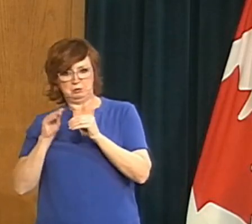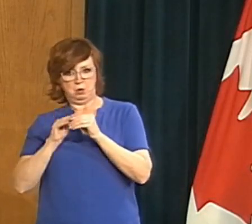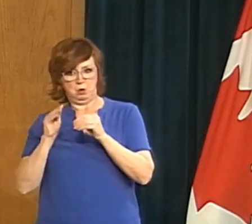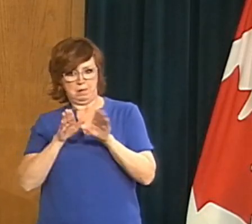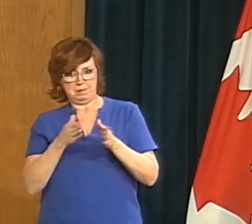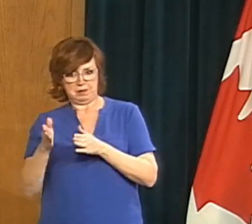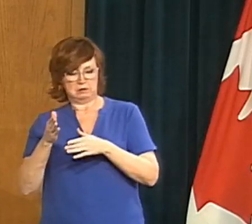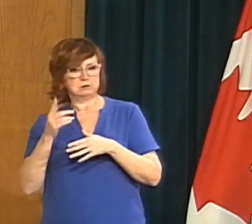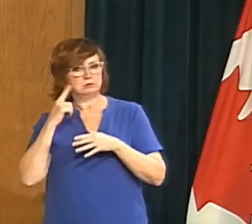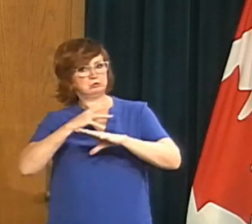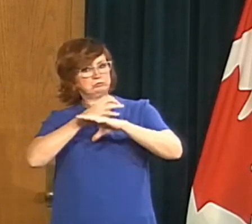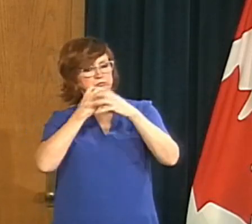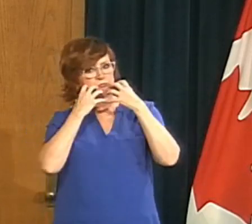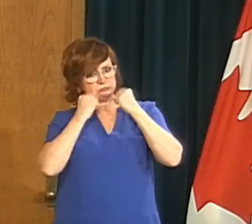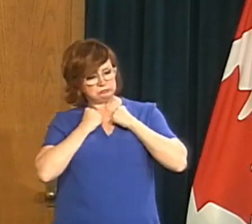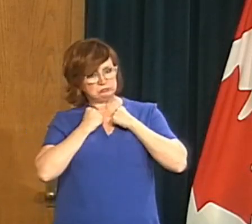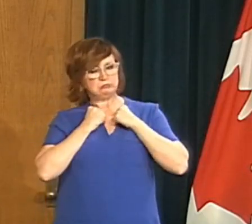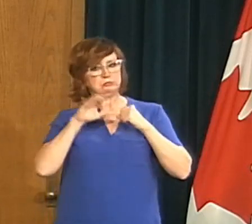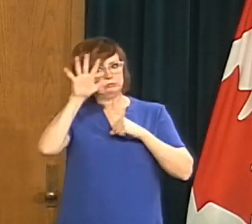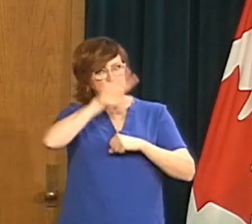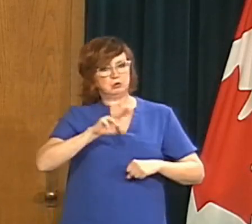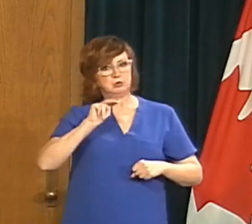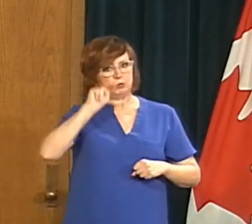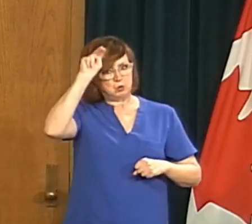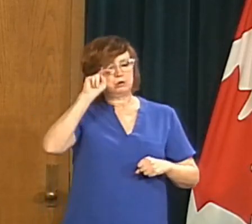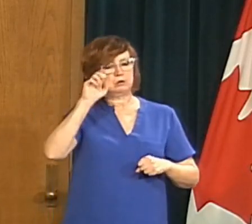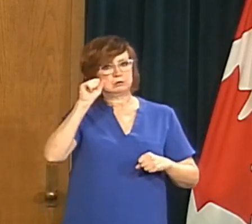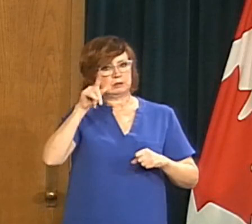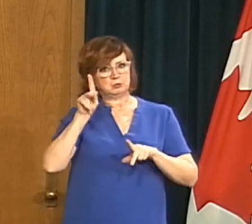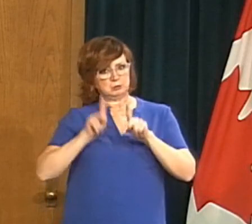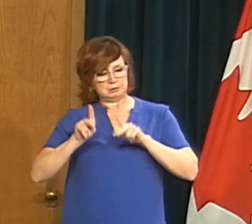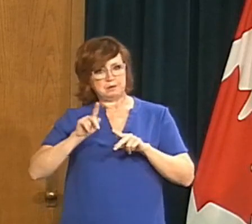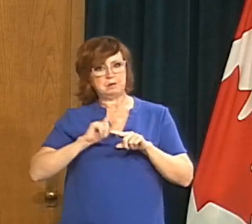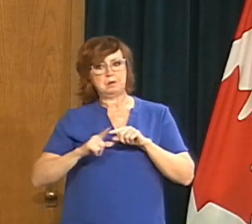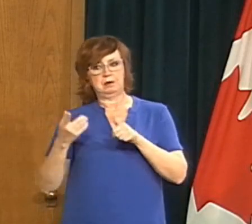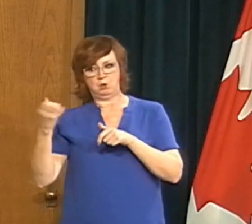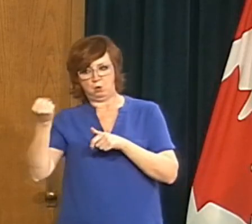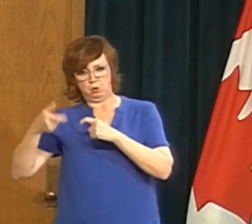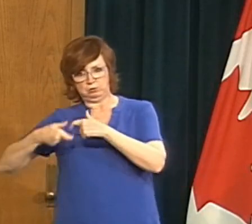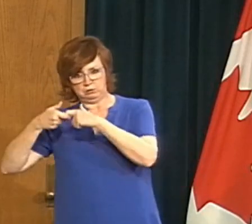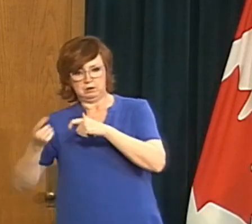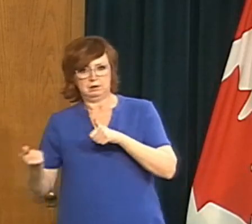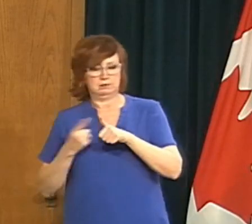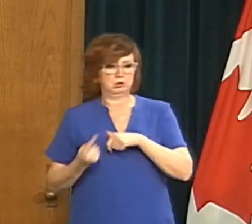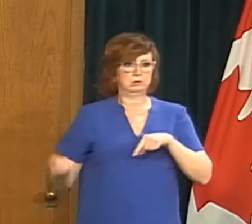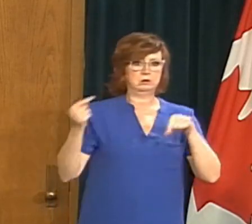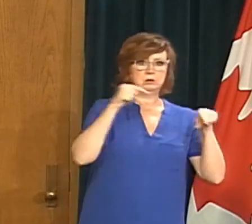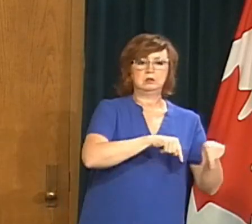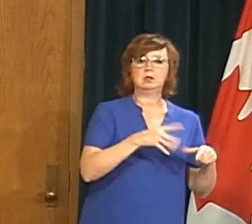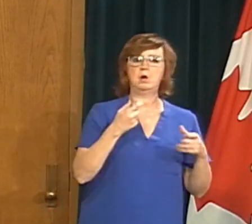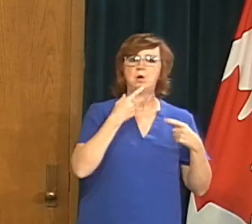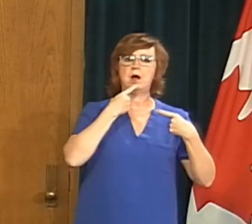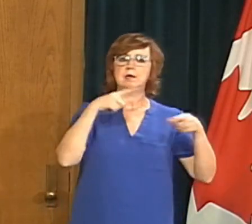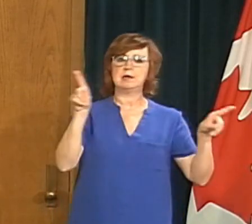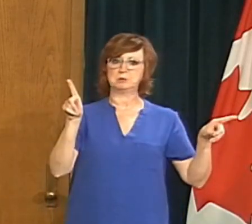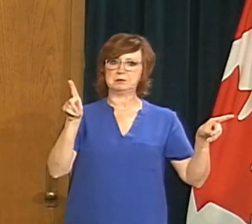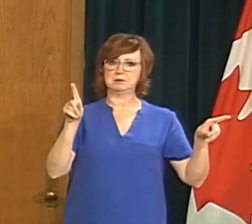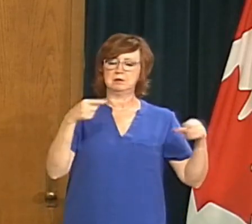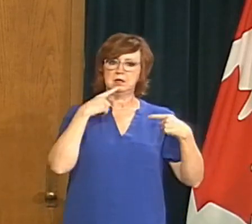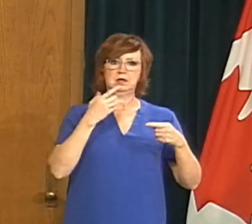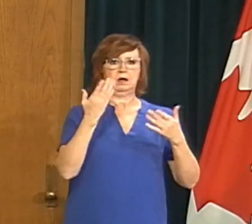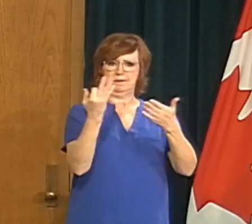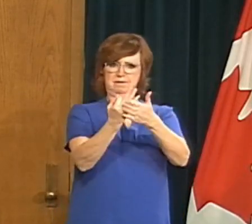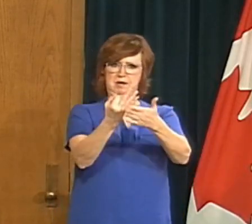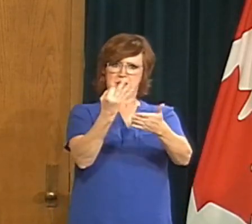some residents of northern Saskatchewan, but before I get to that, I do want to announce a new